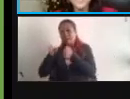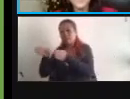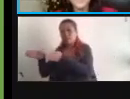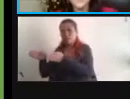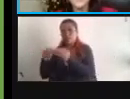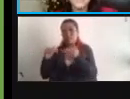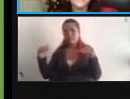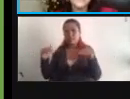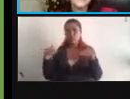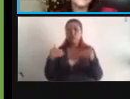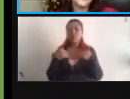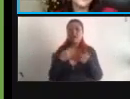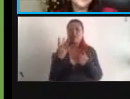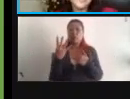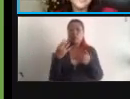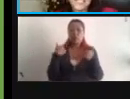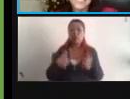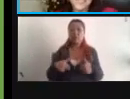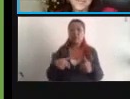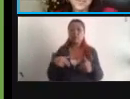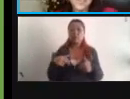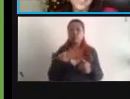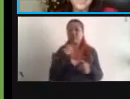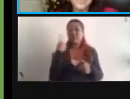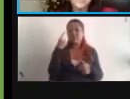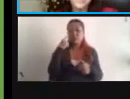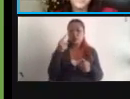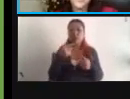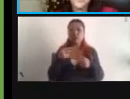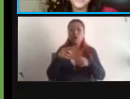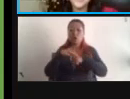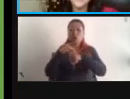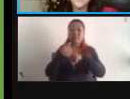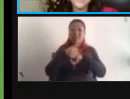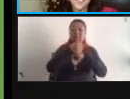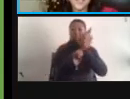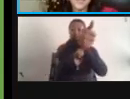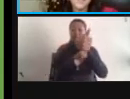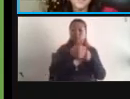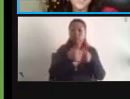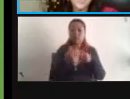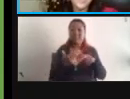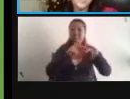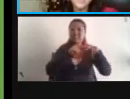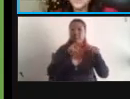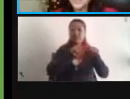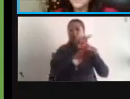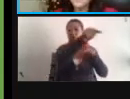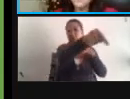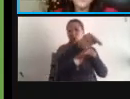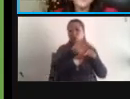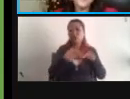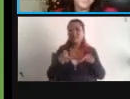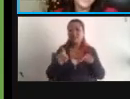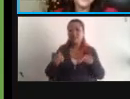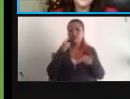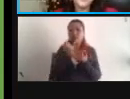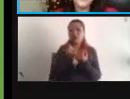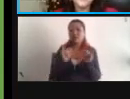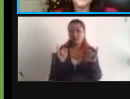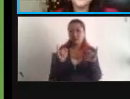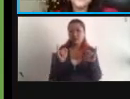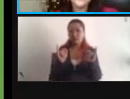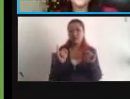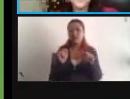system risks that are related to that increasing distance from Earth and the increased need for autonomy. Then we have 2